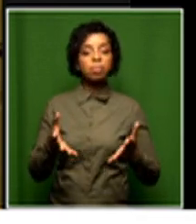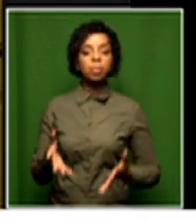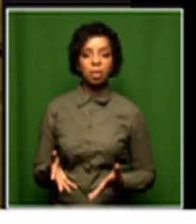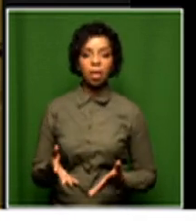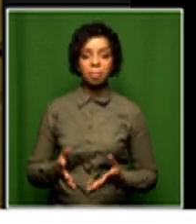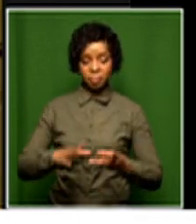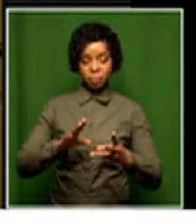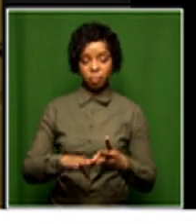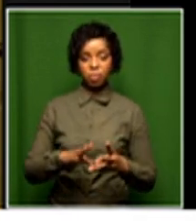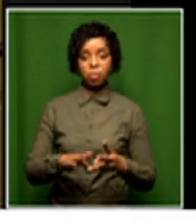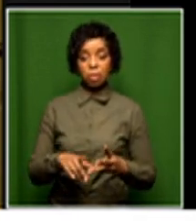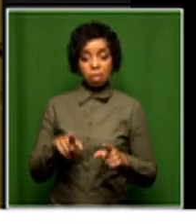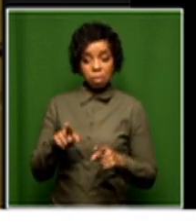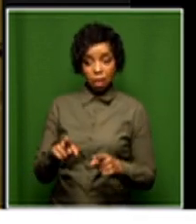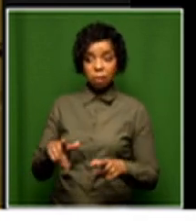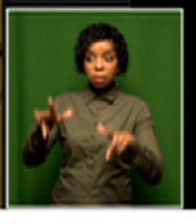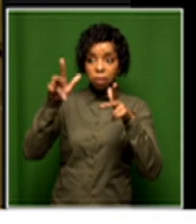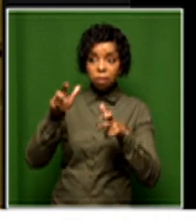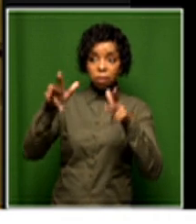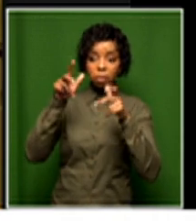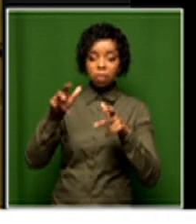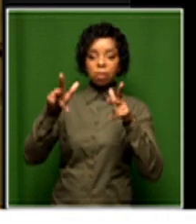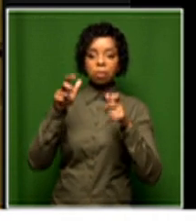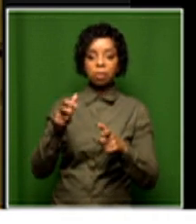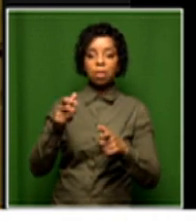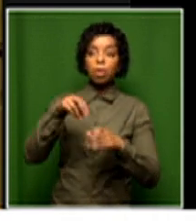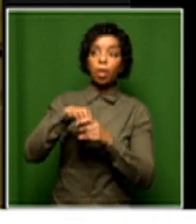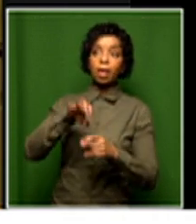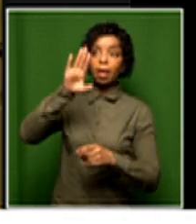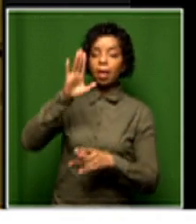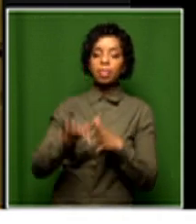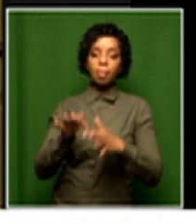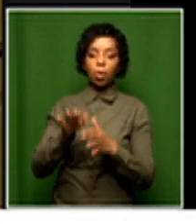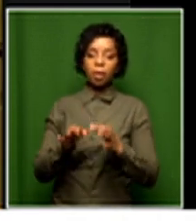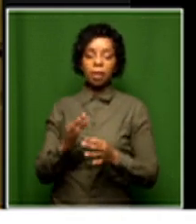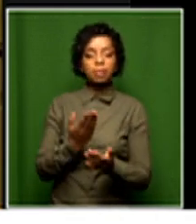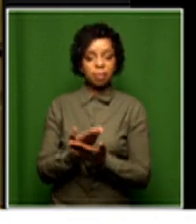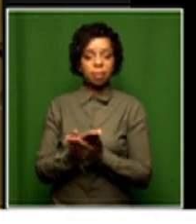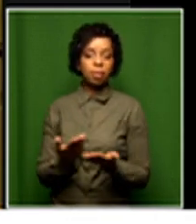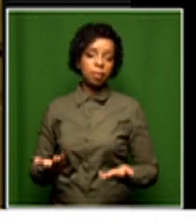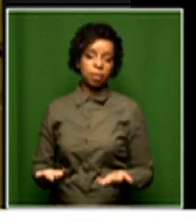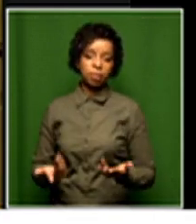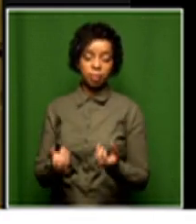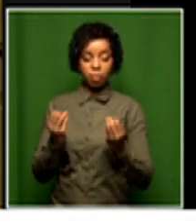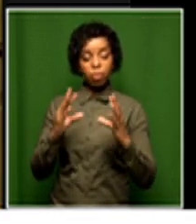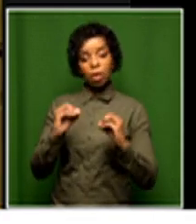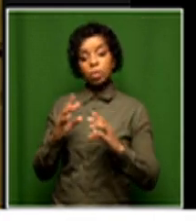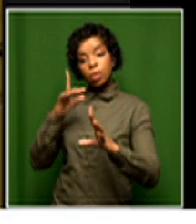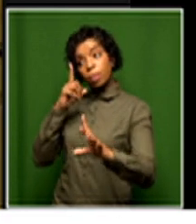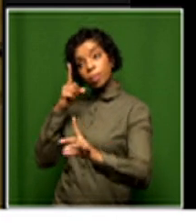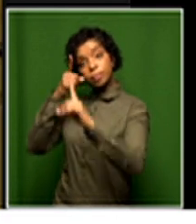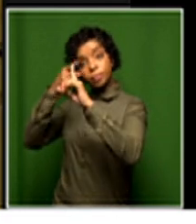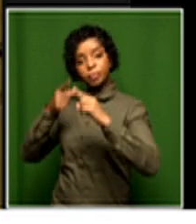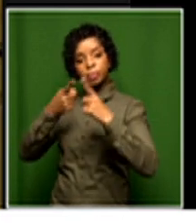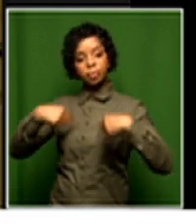had in mainstream media or within mother body politics. And so our objective really is to create that